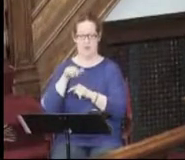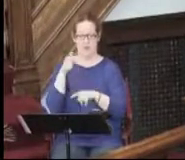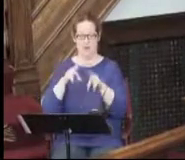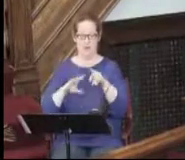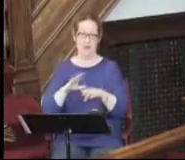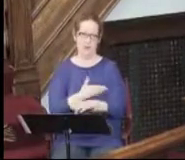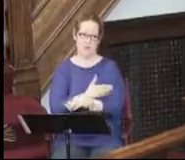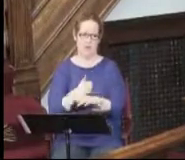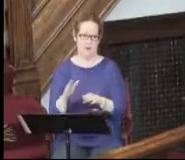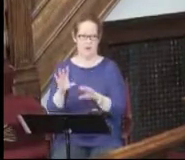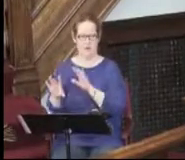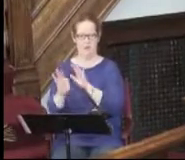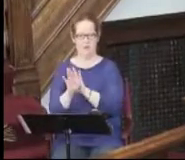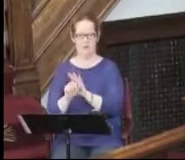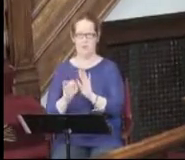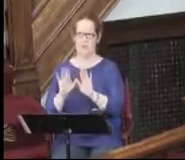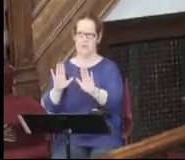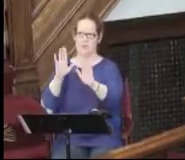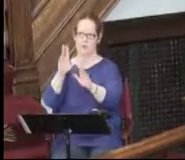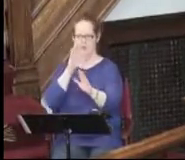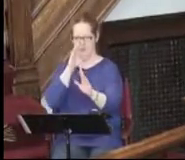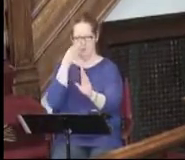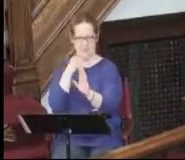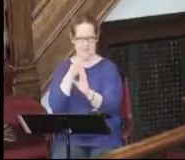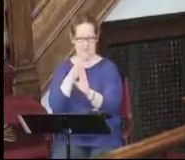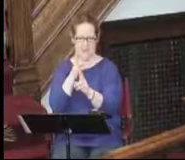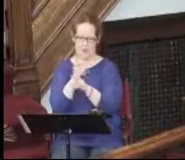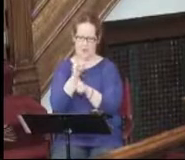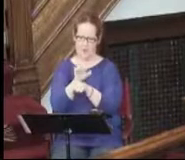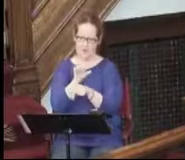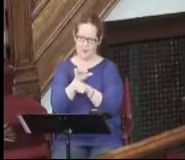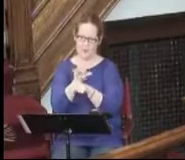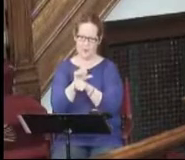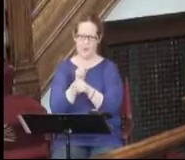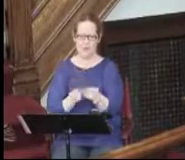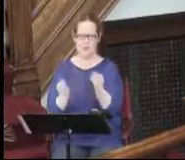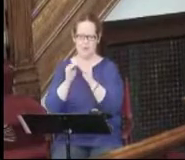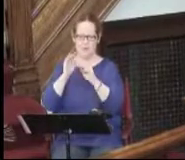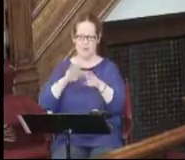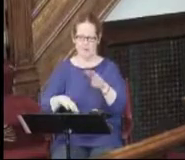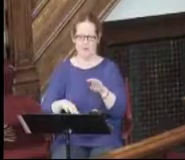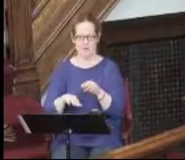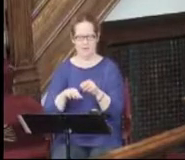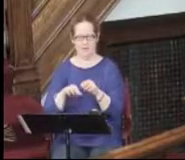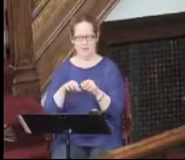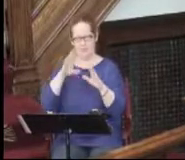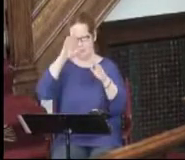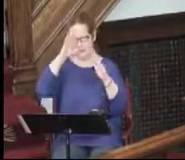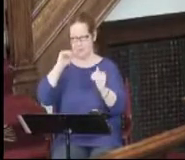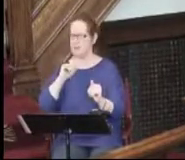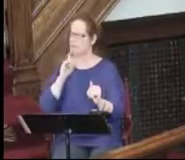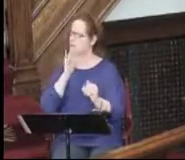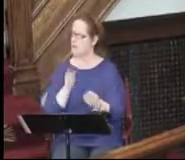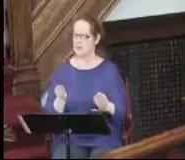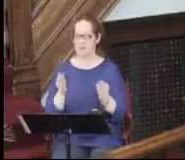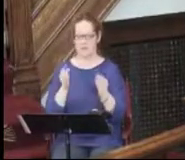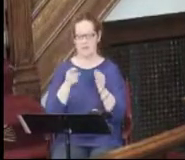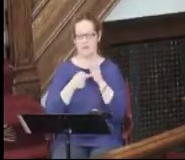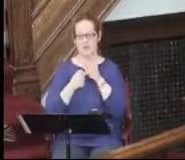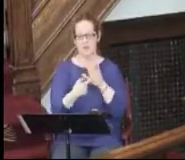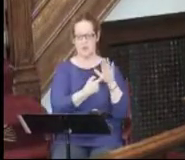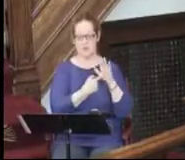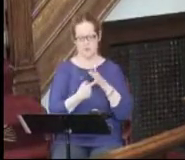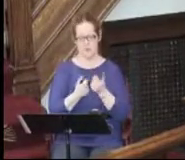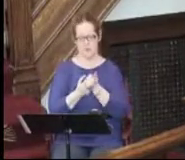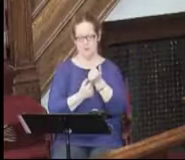peers for an outstanding display of dedication, hard work above and beyond the call, and representing the bedrock core beliefs of our church over